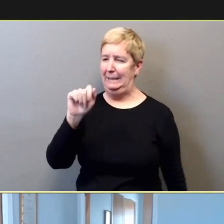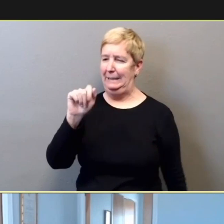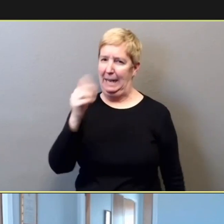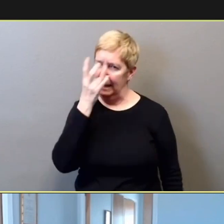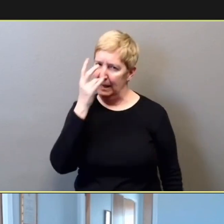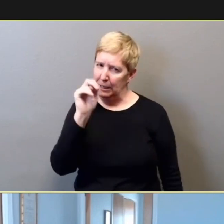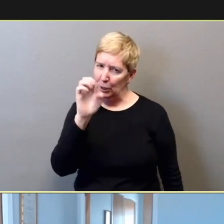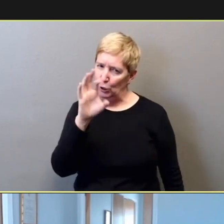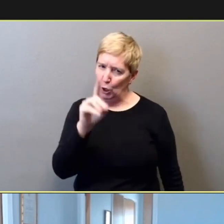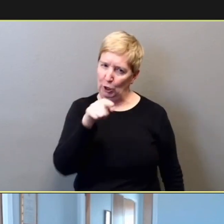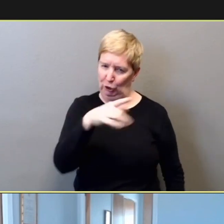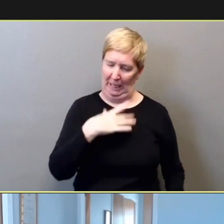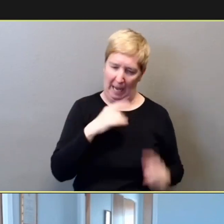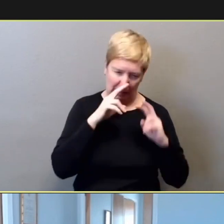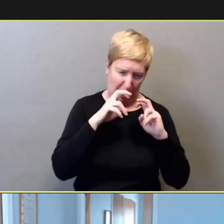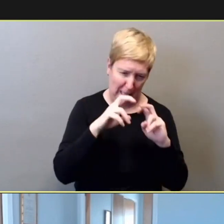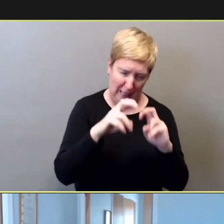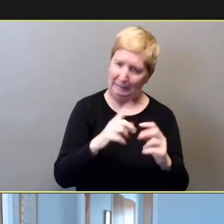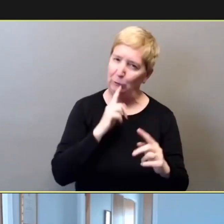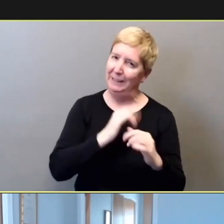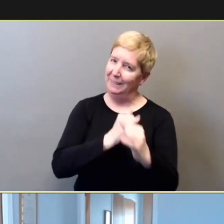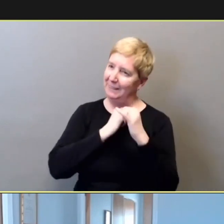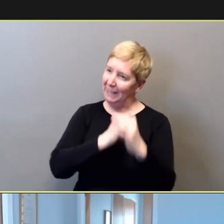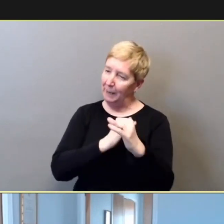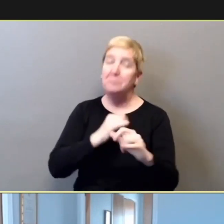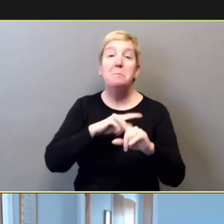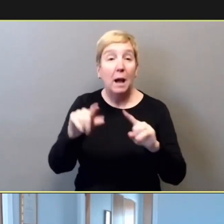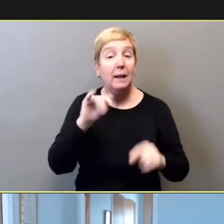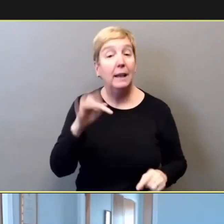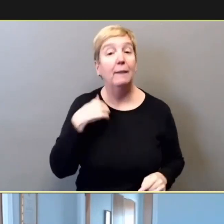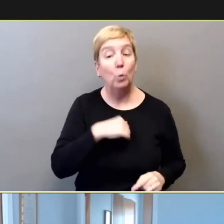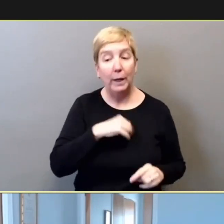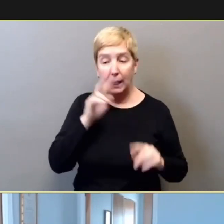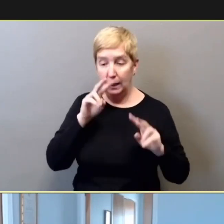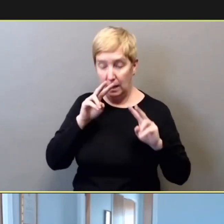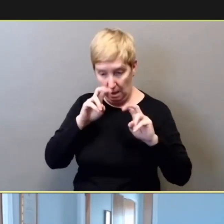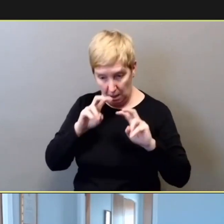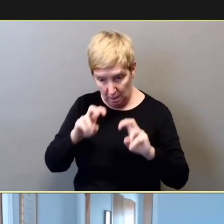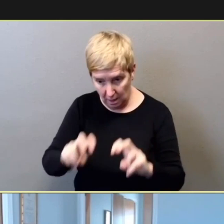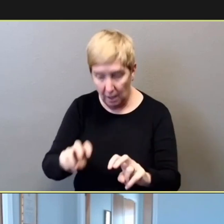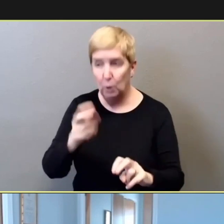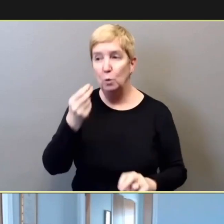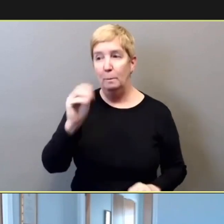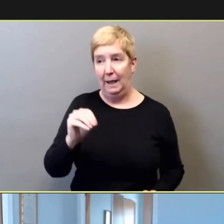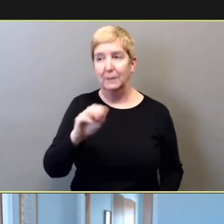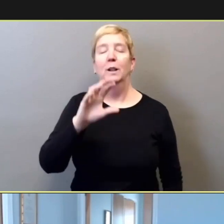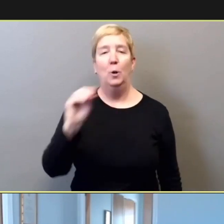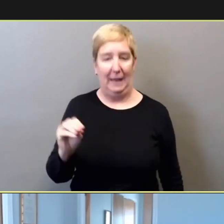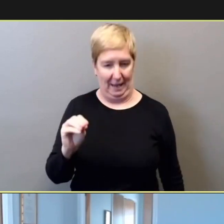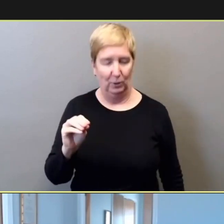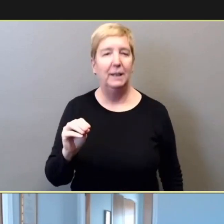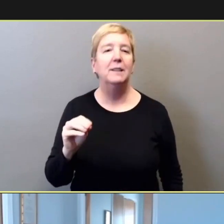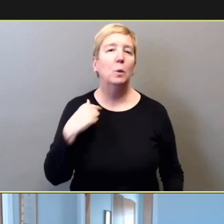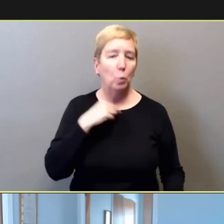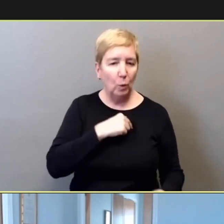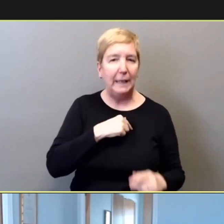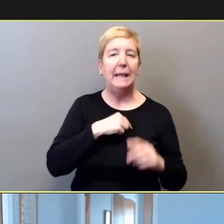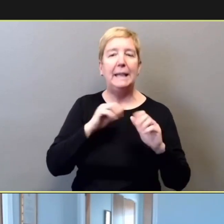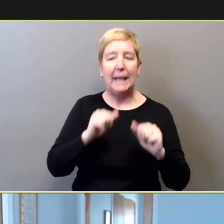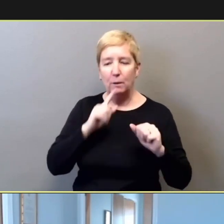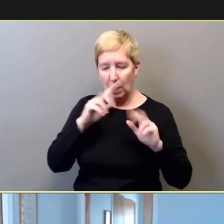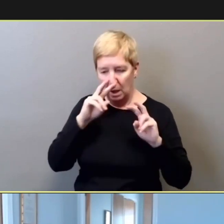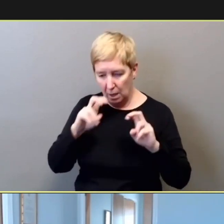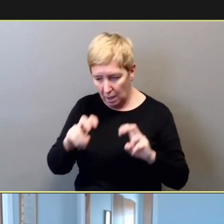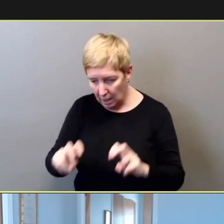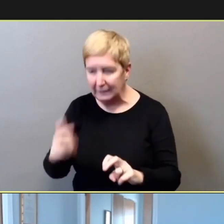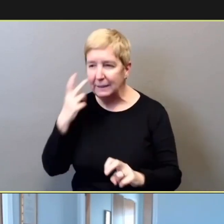her with us. You know, Matt, we look at all of the data regarding all the New Mexico counties, and we have mobility data that we can drill down in